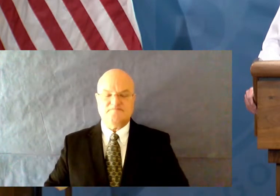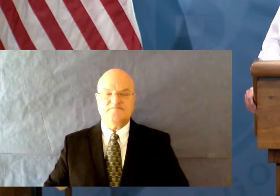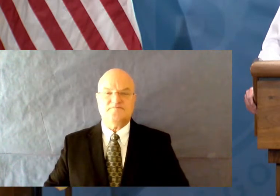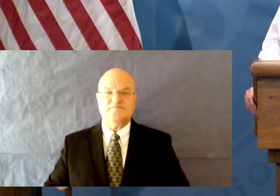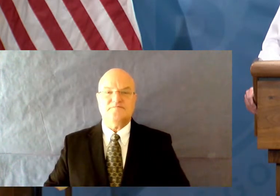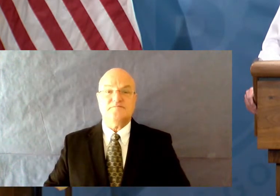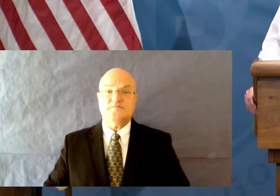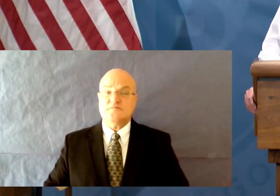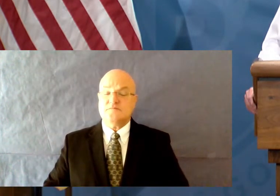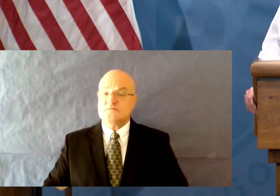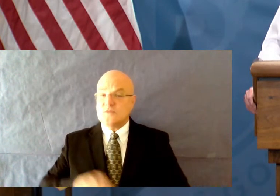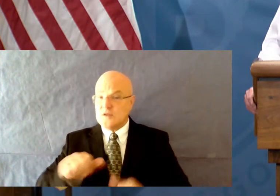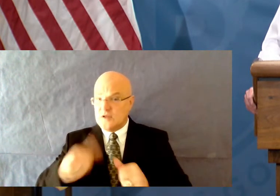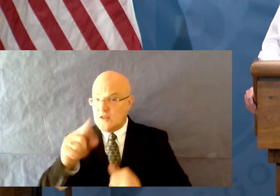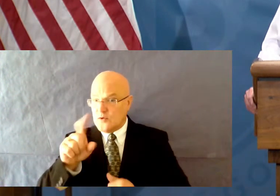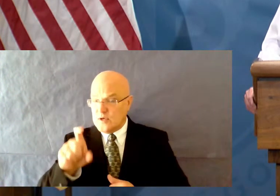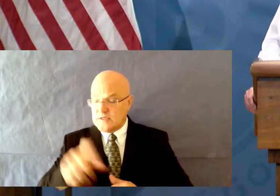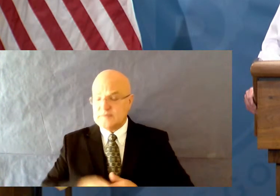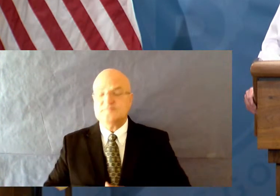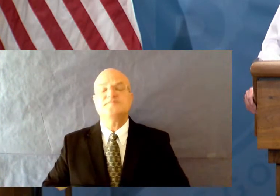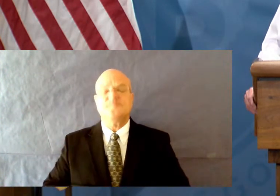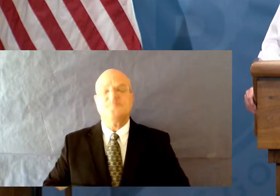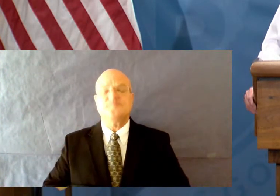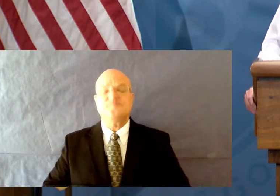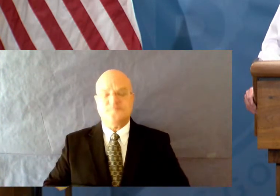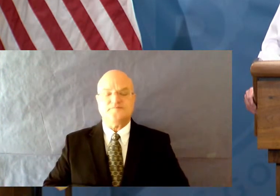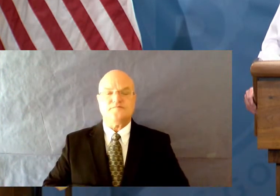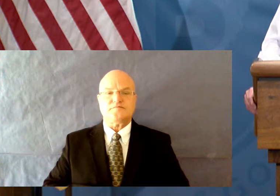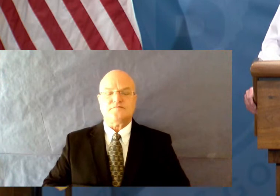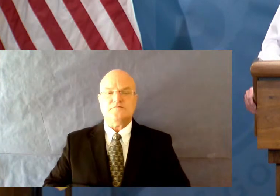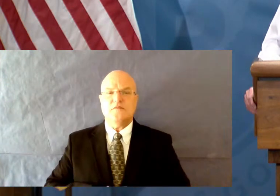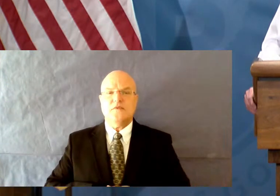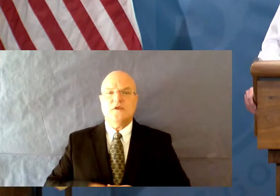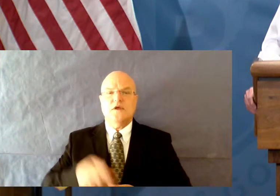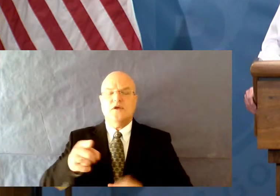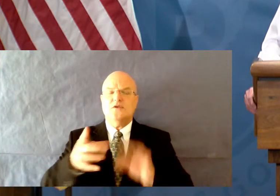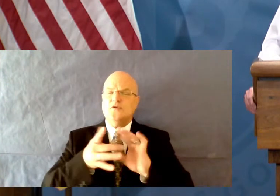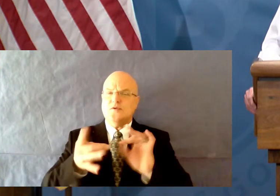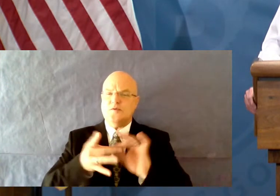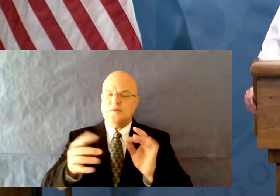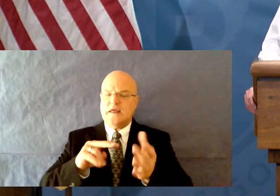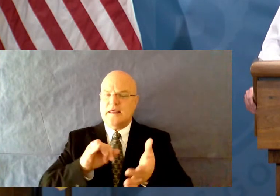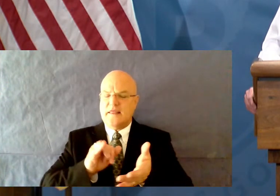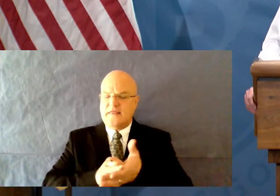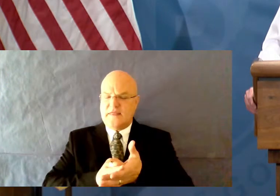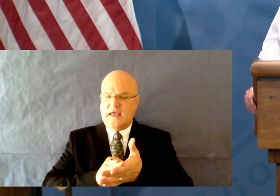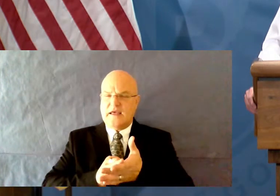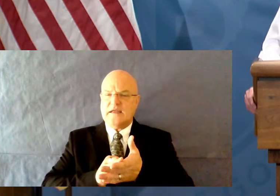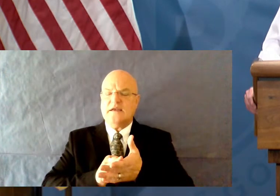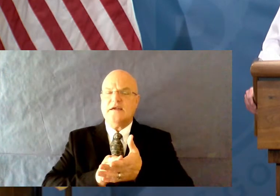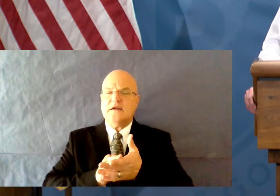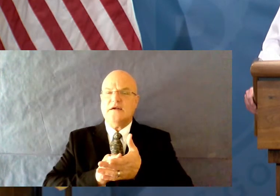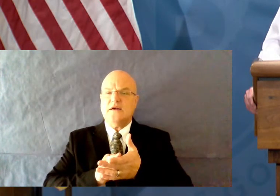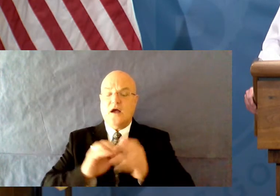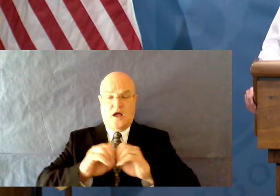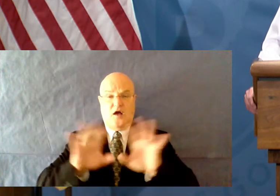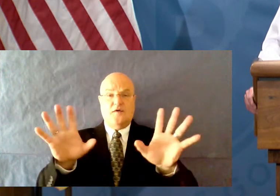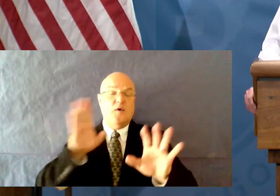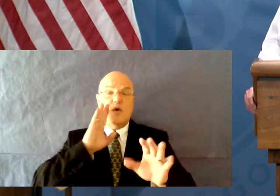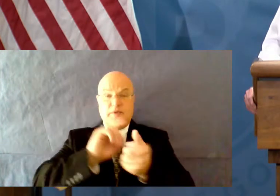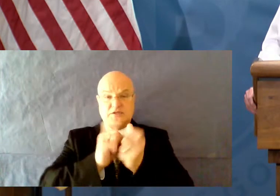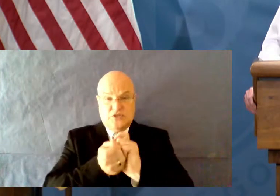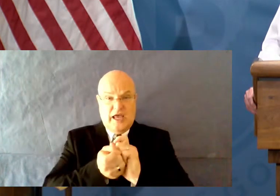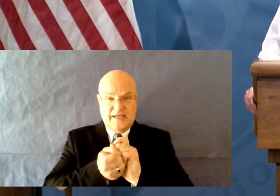a follow-up? Yeah, just you anticipate that the obviously there's going to be some changes